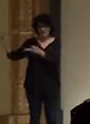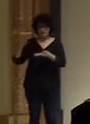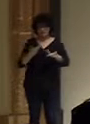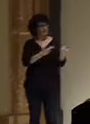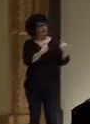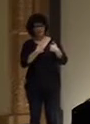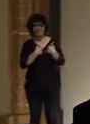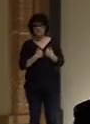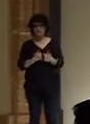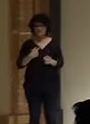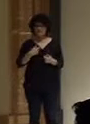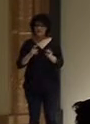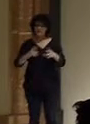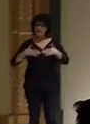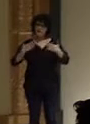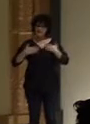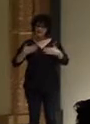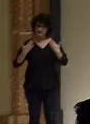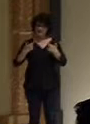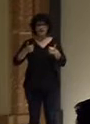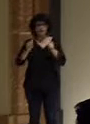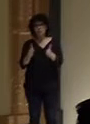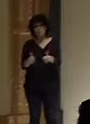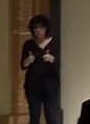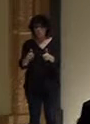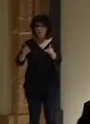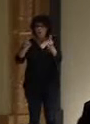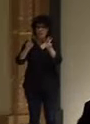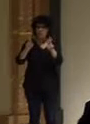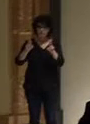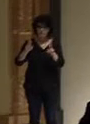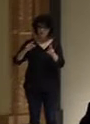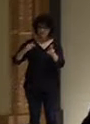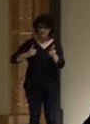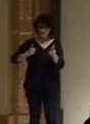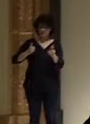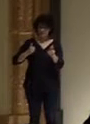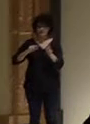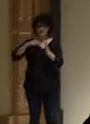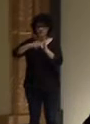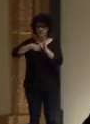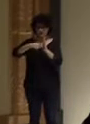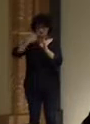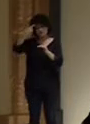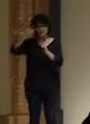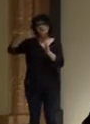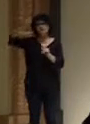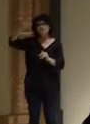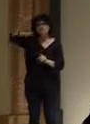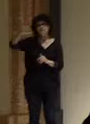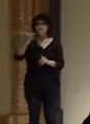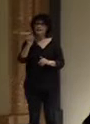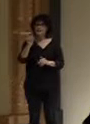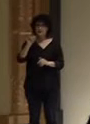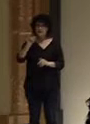would like to use this opportunity to wish you the greatest success for your future projects after the IETM challenge.